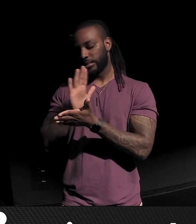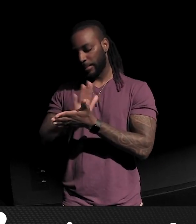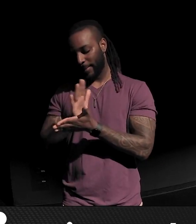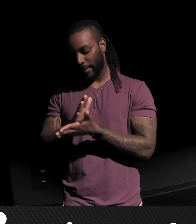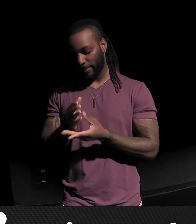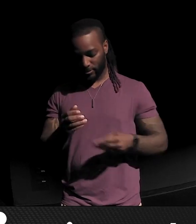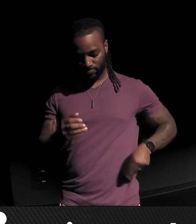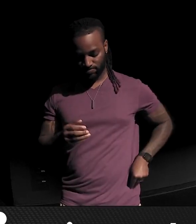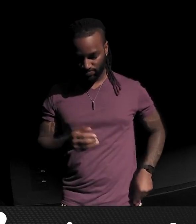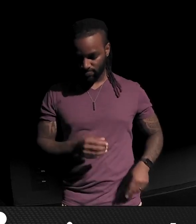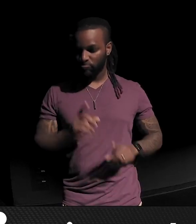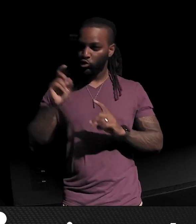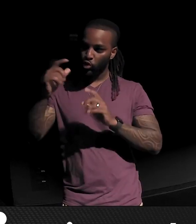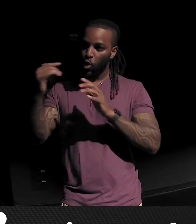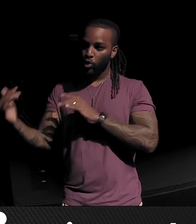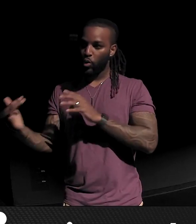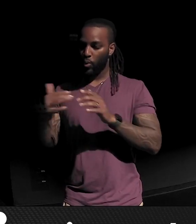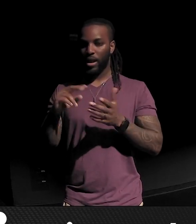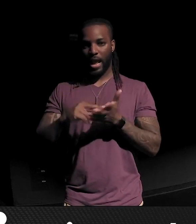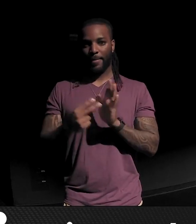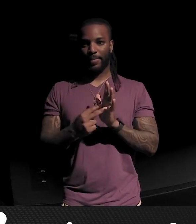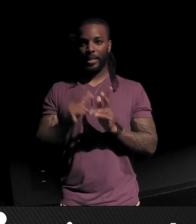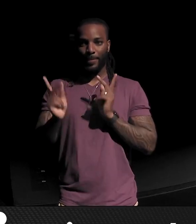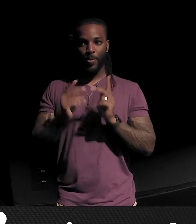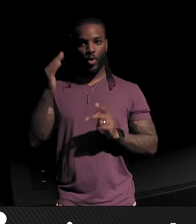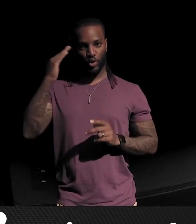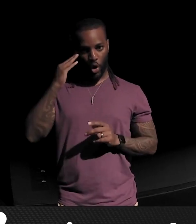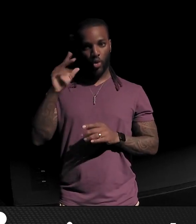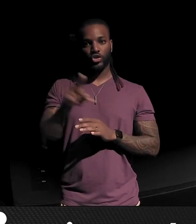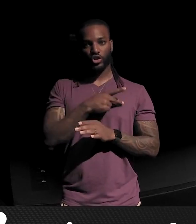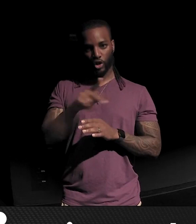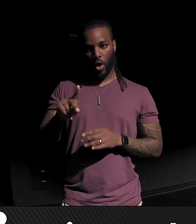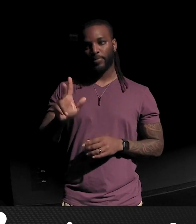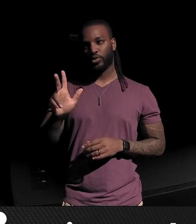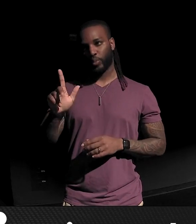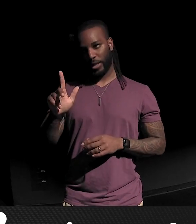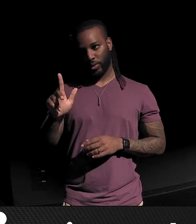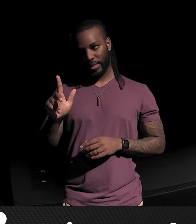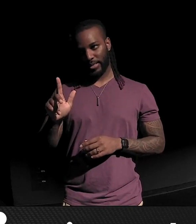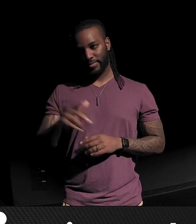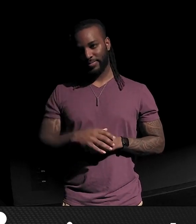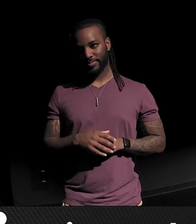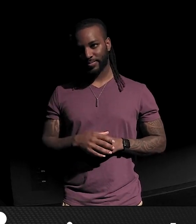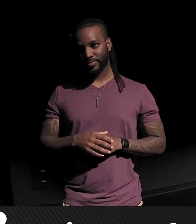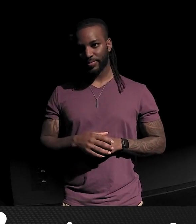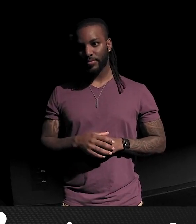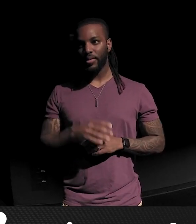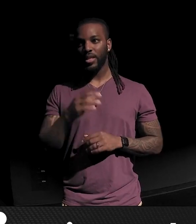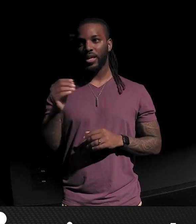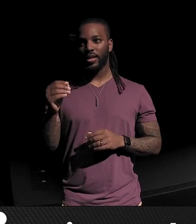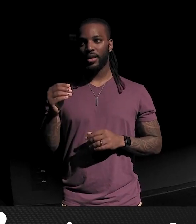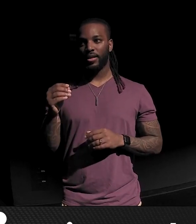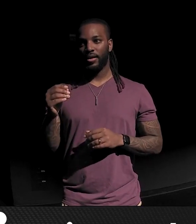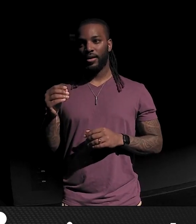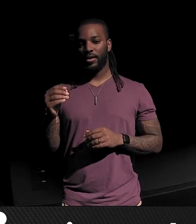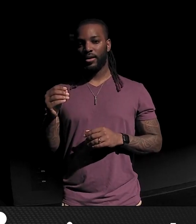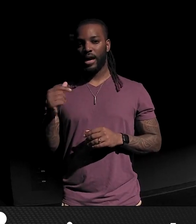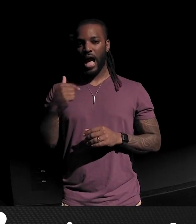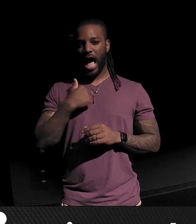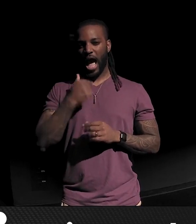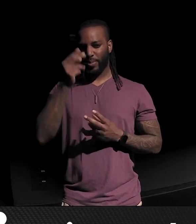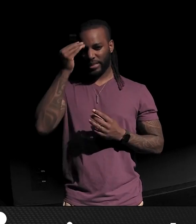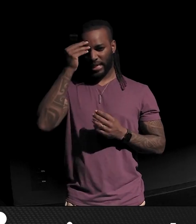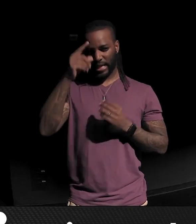into battlefield. I mean, people know Psalm 23. And I was thinking about